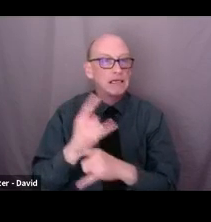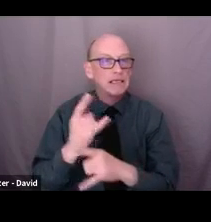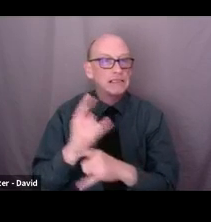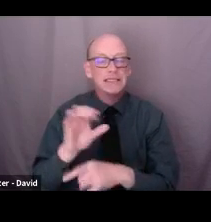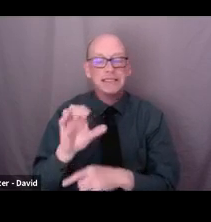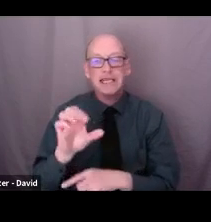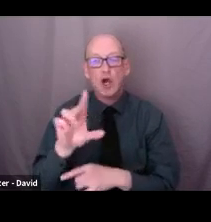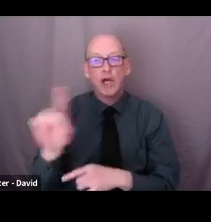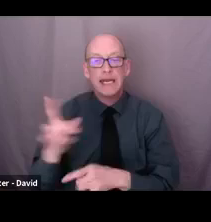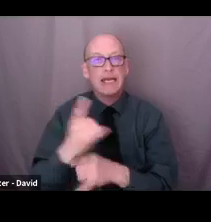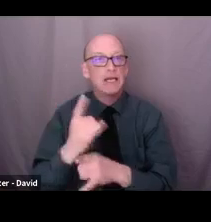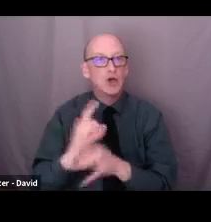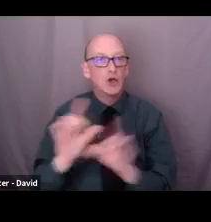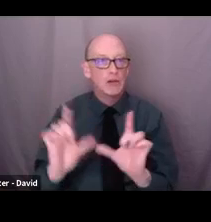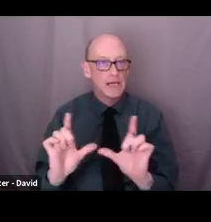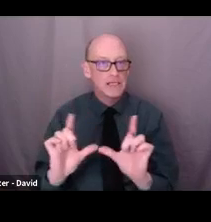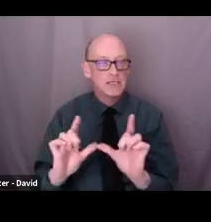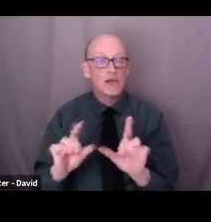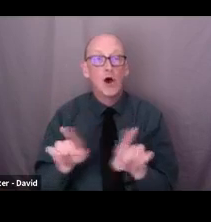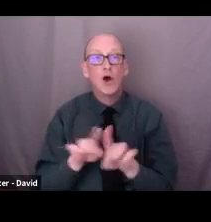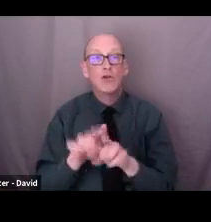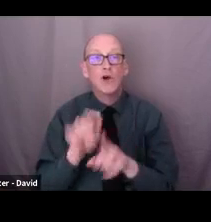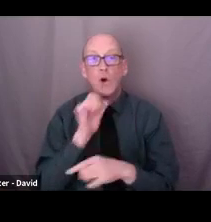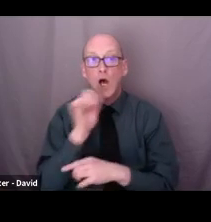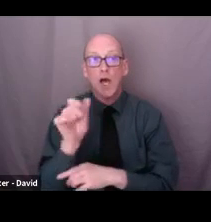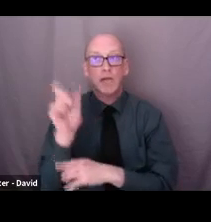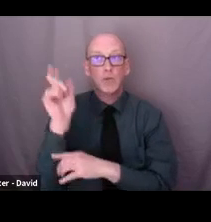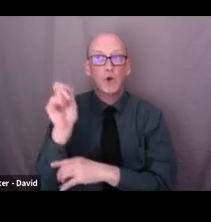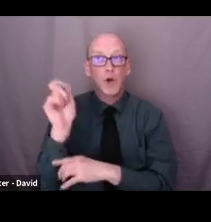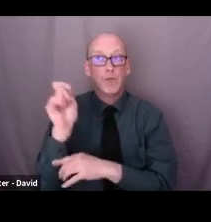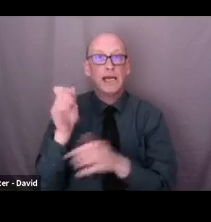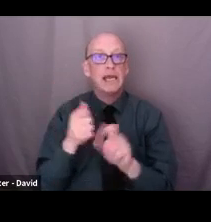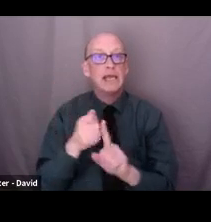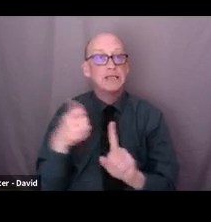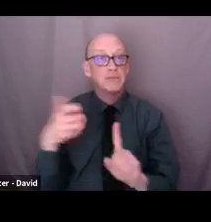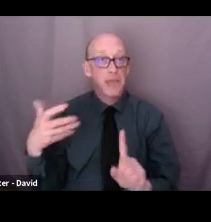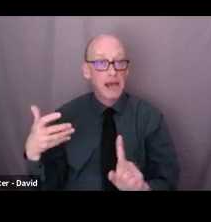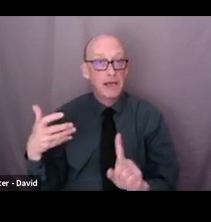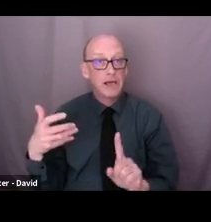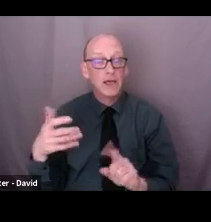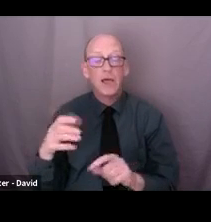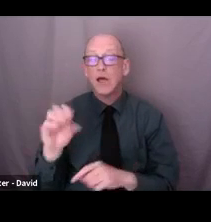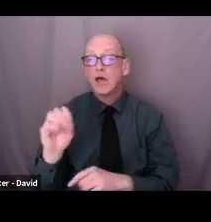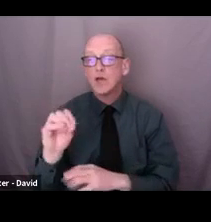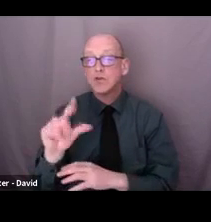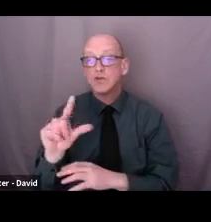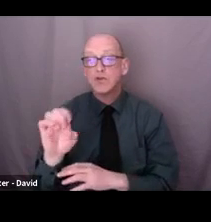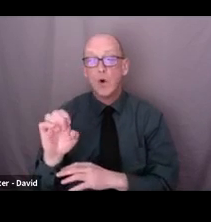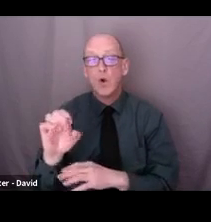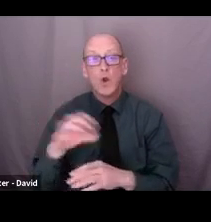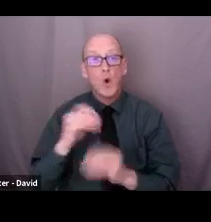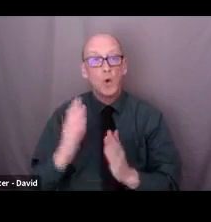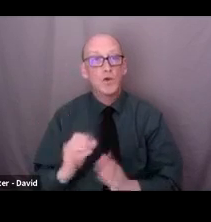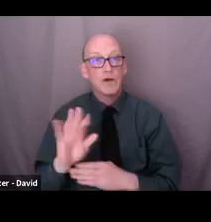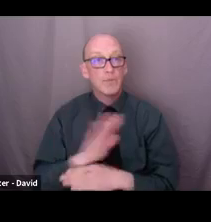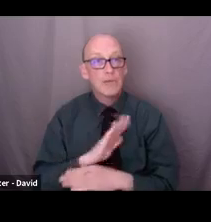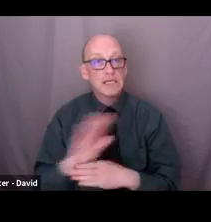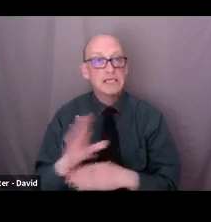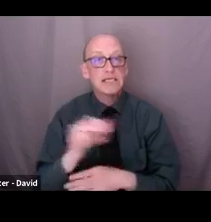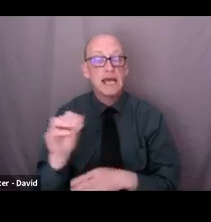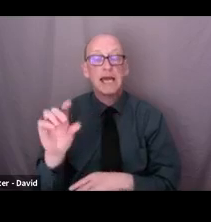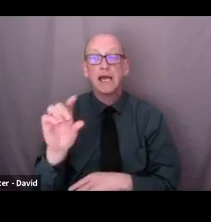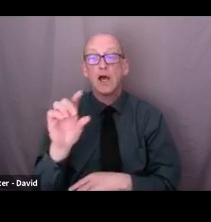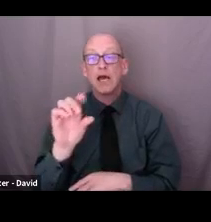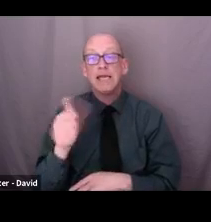license. Also, unemployment expanded so that sole proprietors of a business and